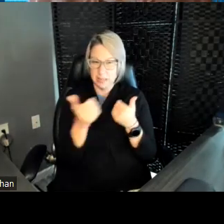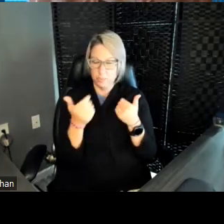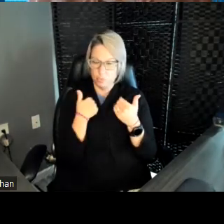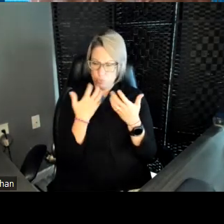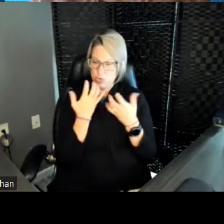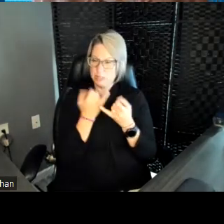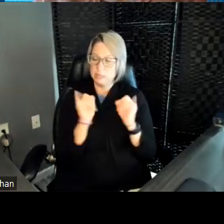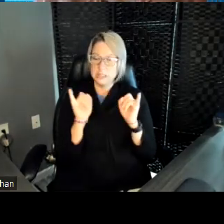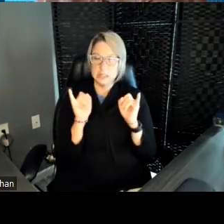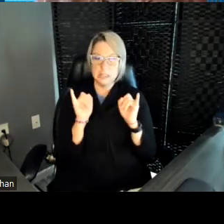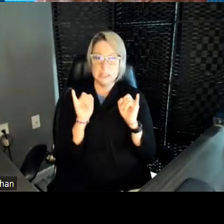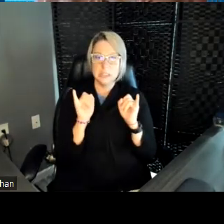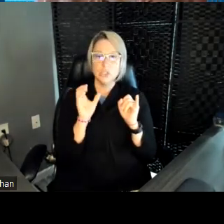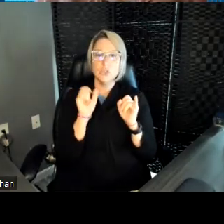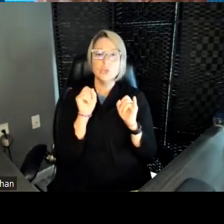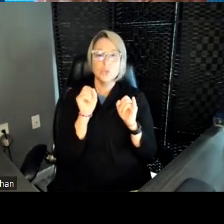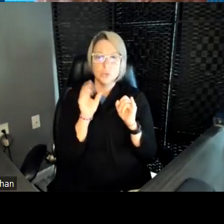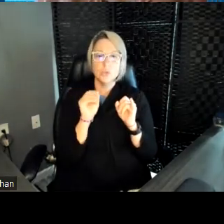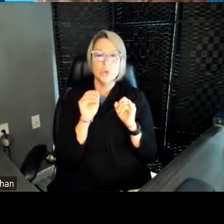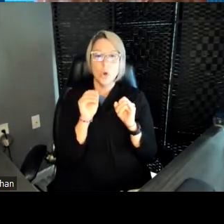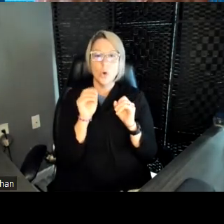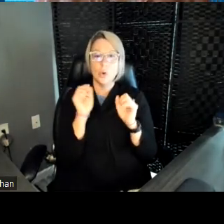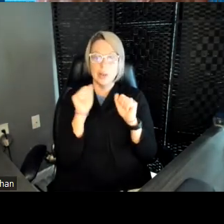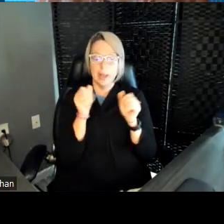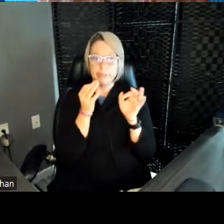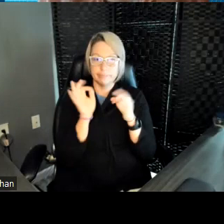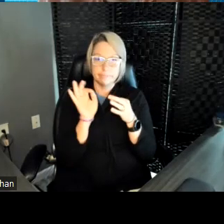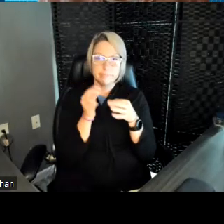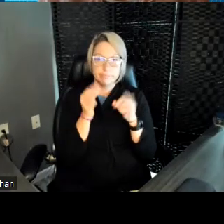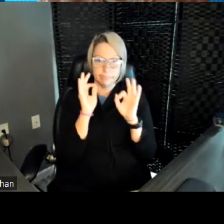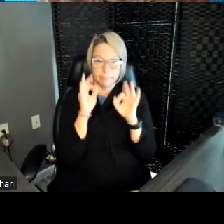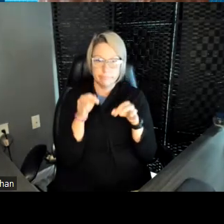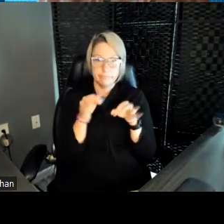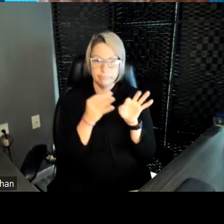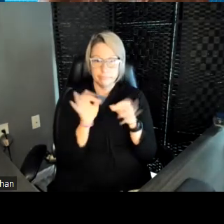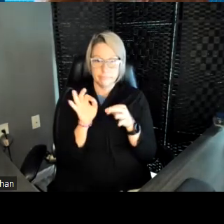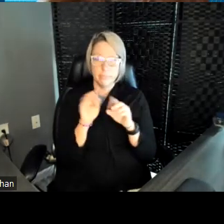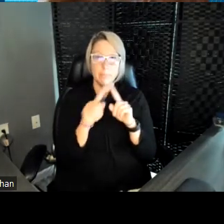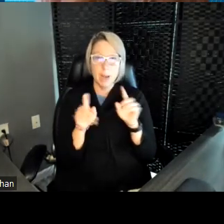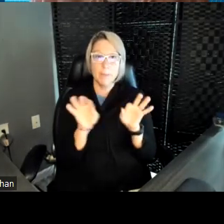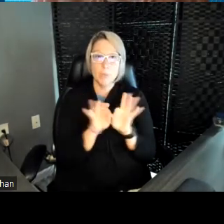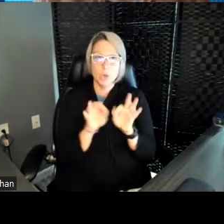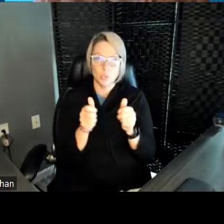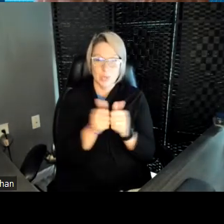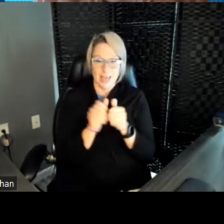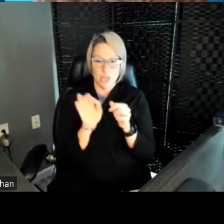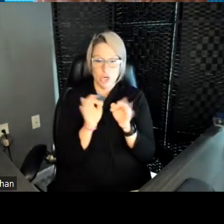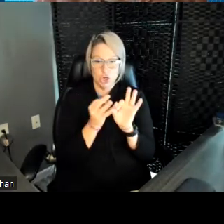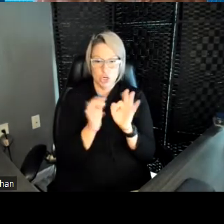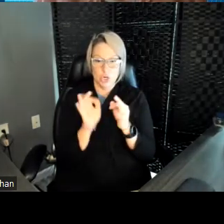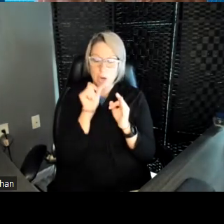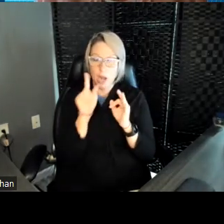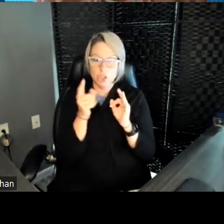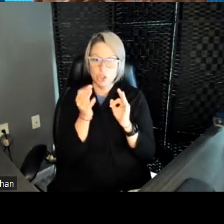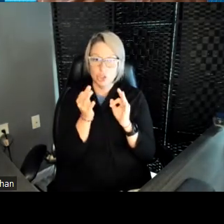independence. And they break through and they can go in all directions, but they should move together. So this is just something for you to have